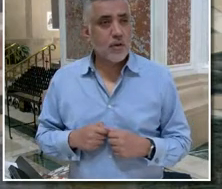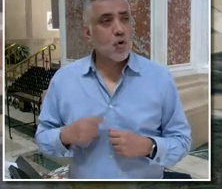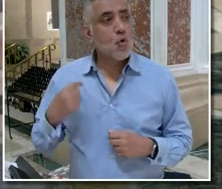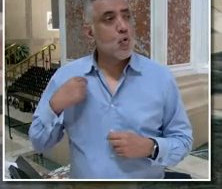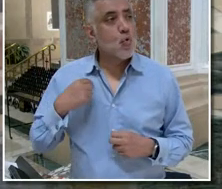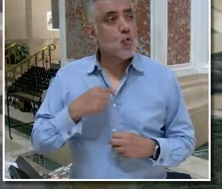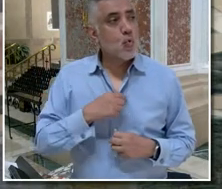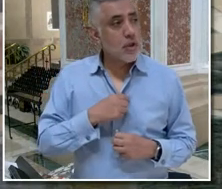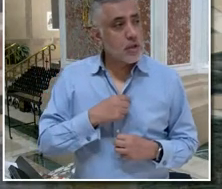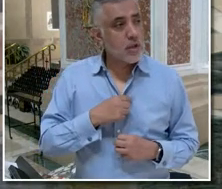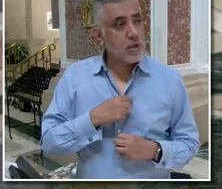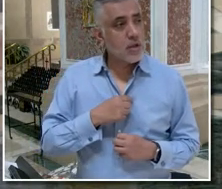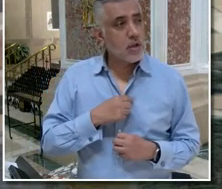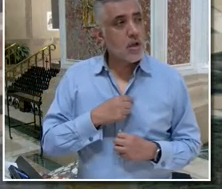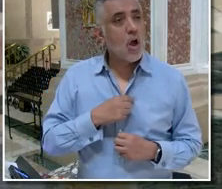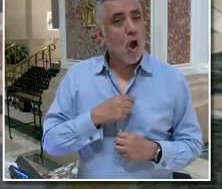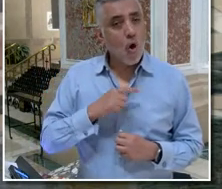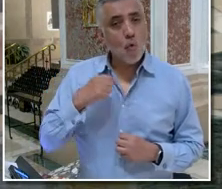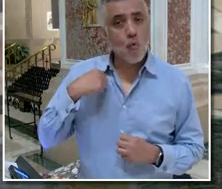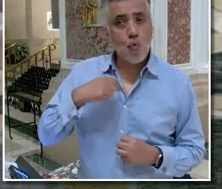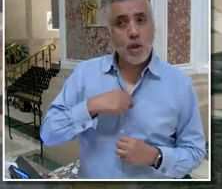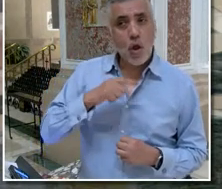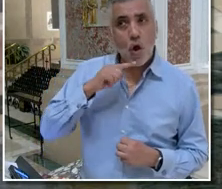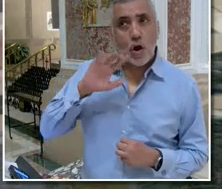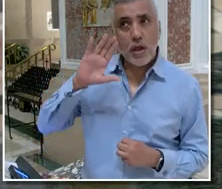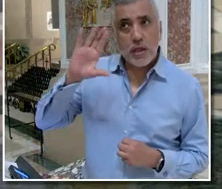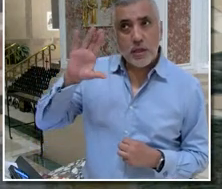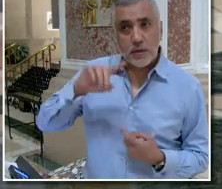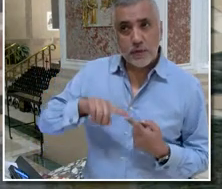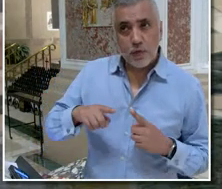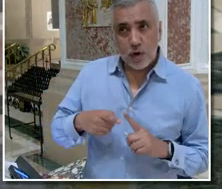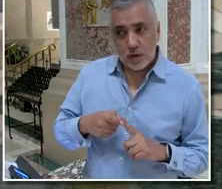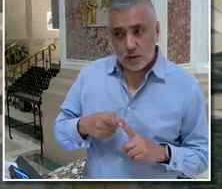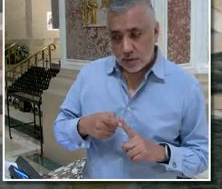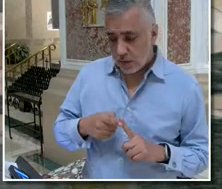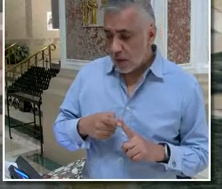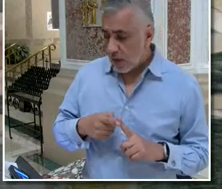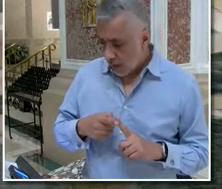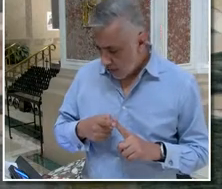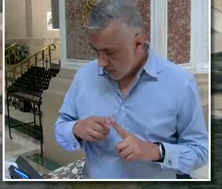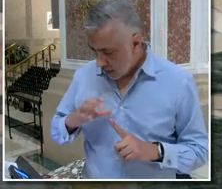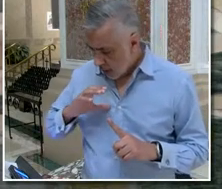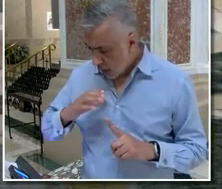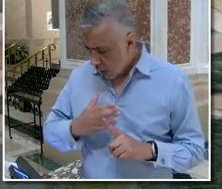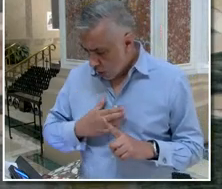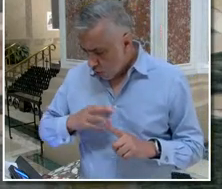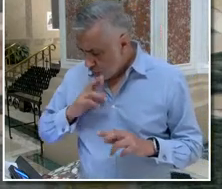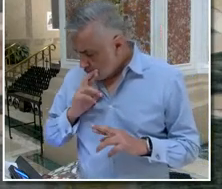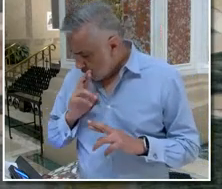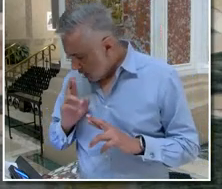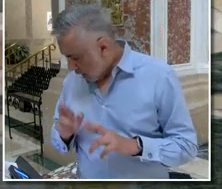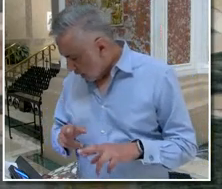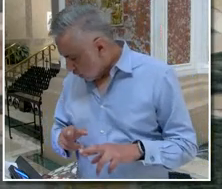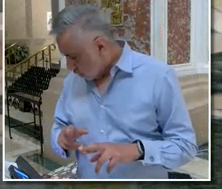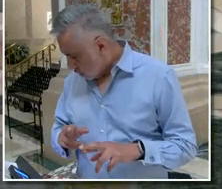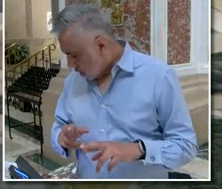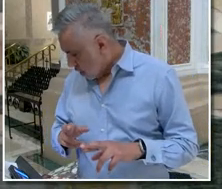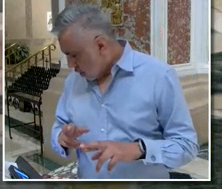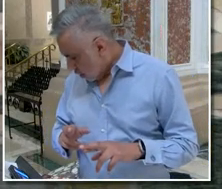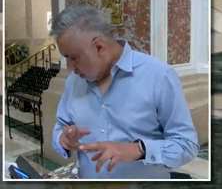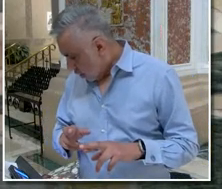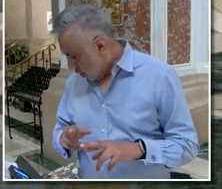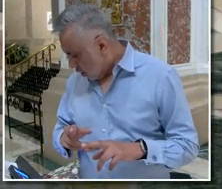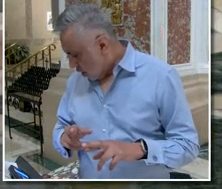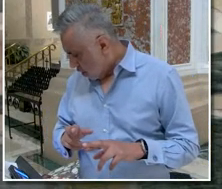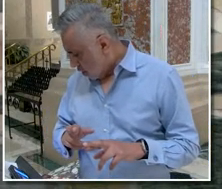We are Jesus's friends, and our reactions are very much akin